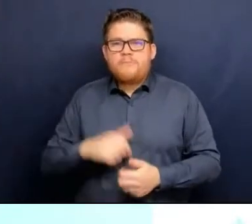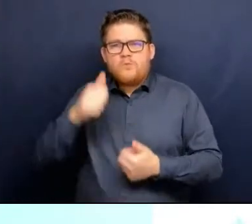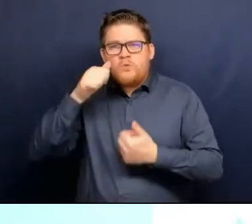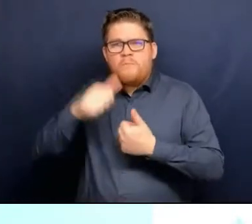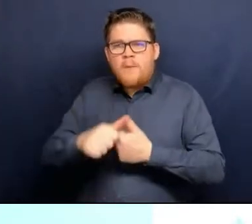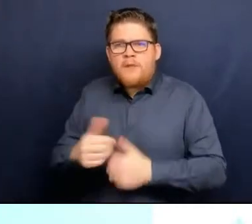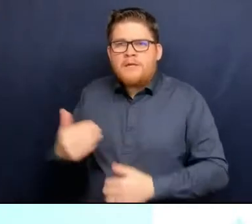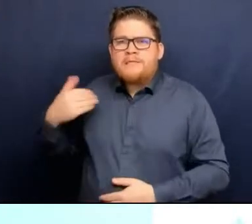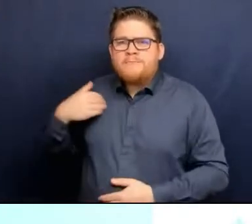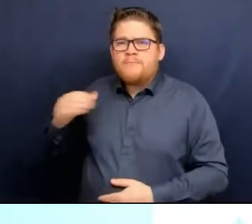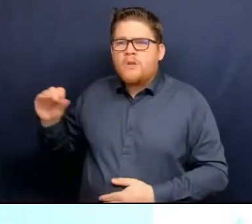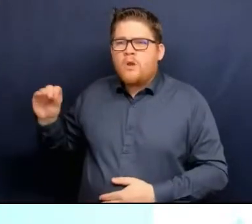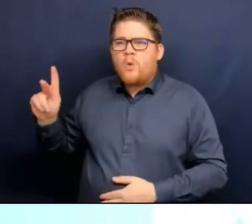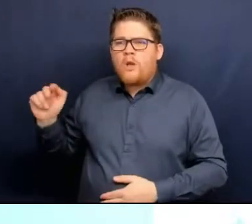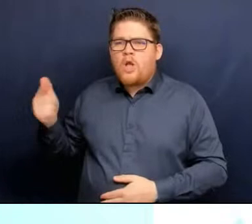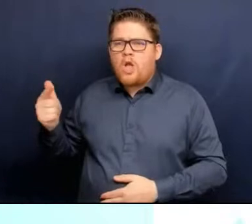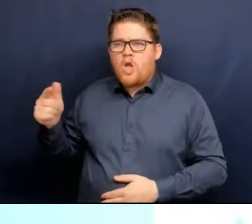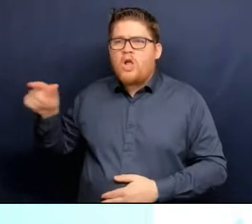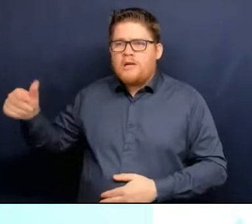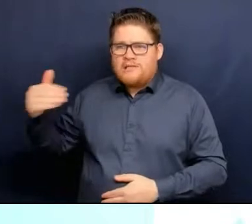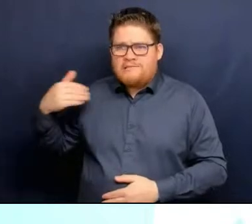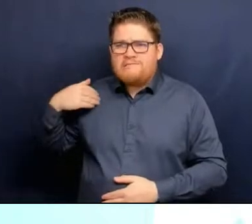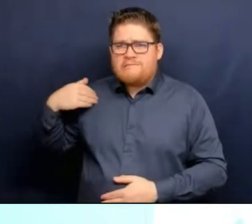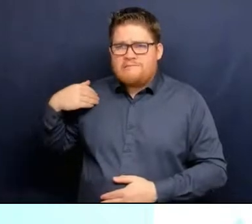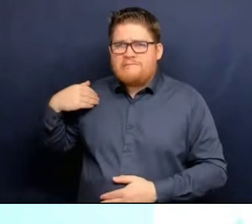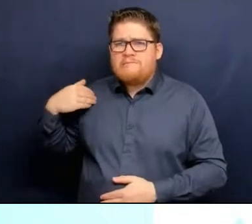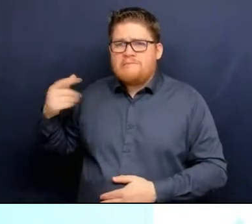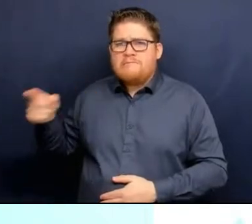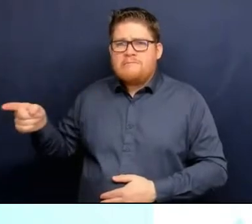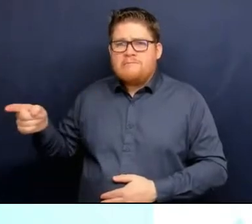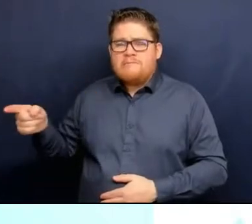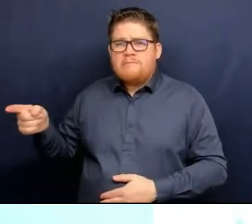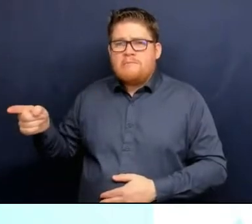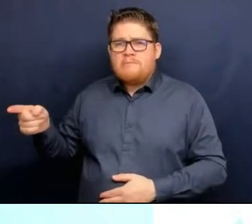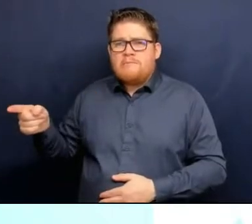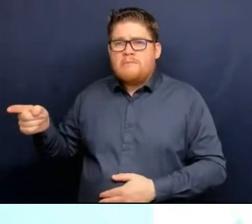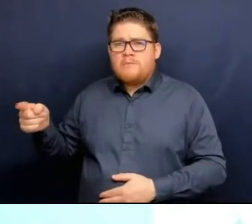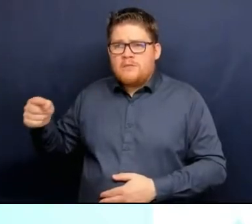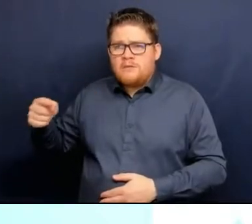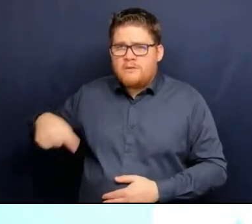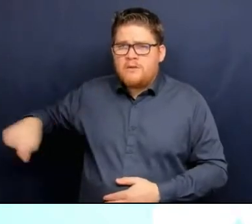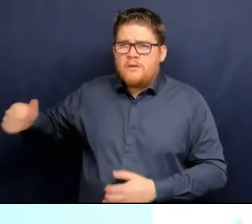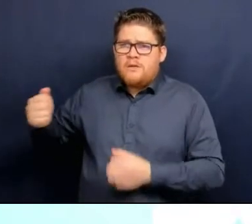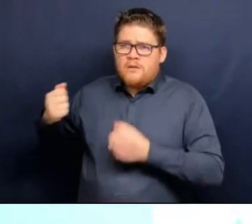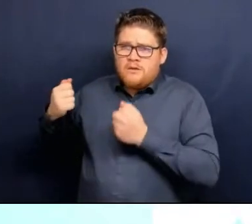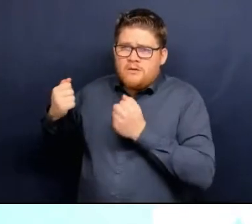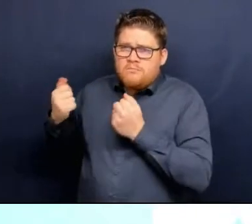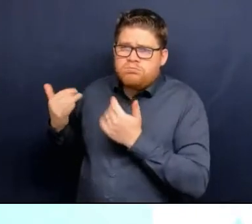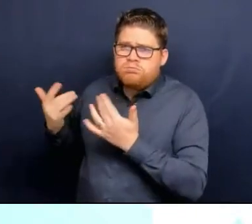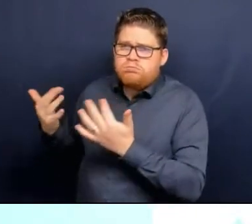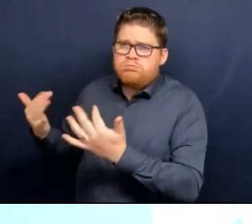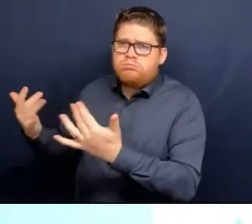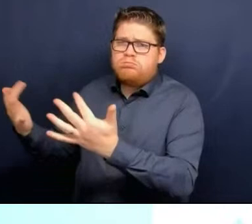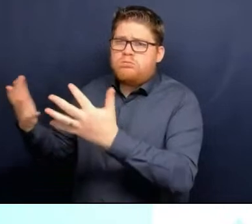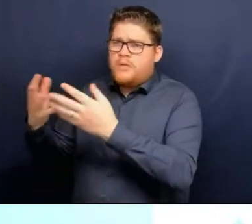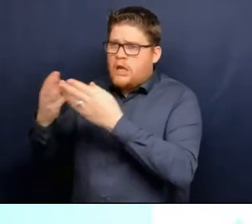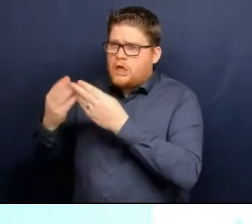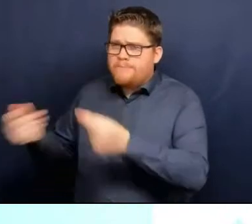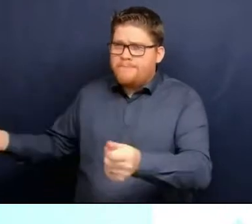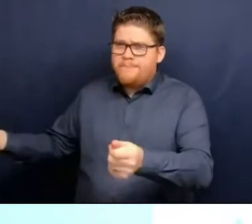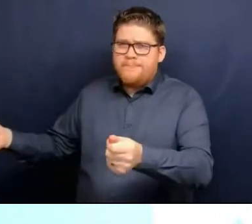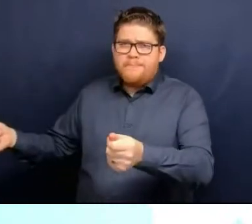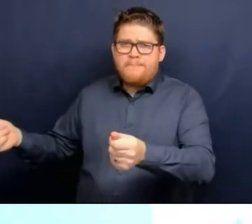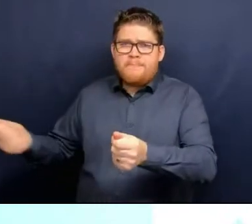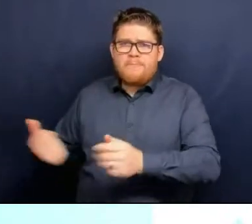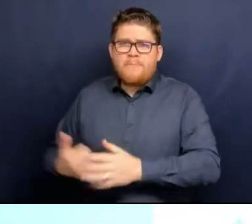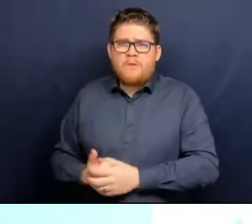summer and seeing the devastation on the coastline, of houses gone, forest disappeared, and one block of land where